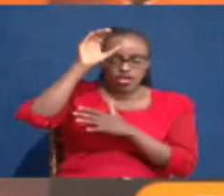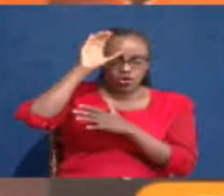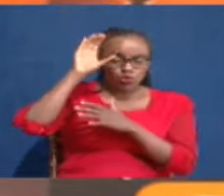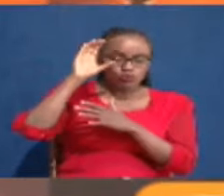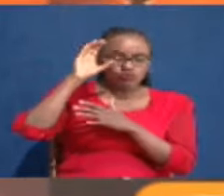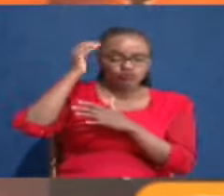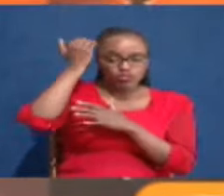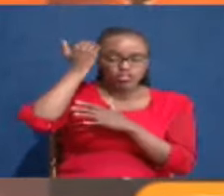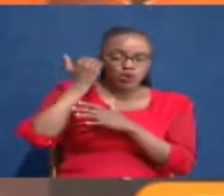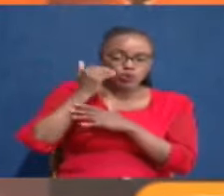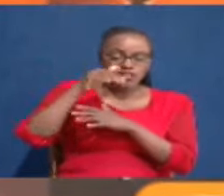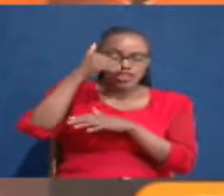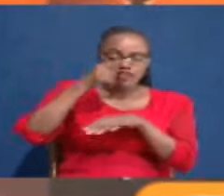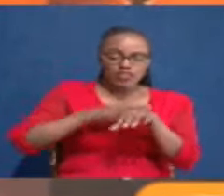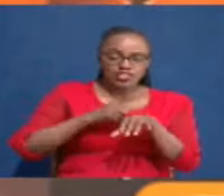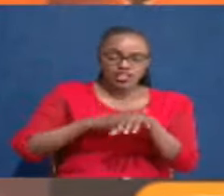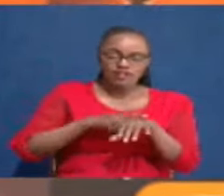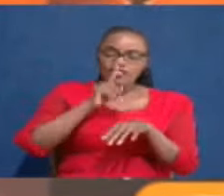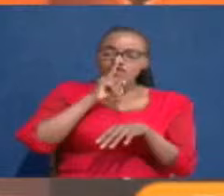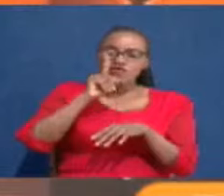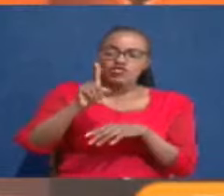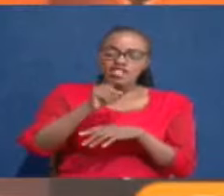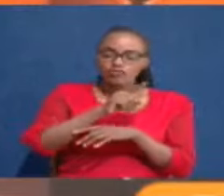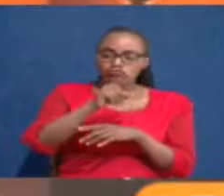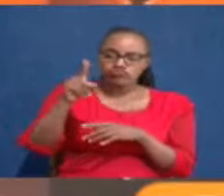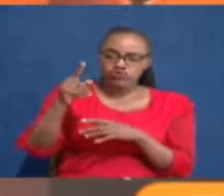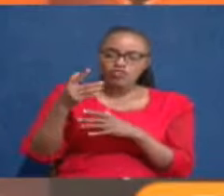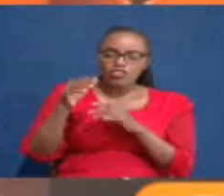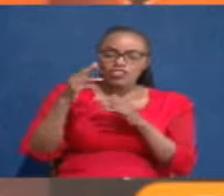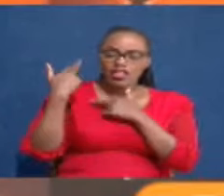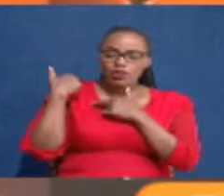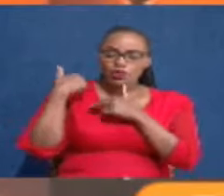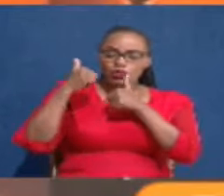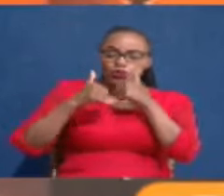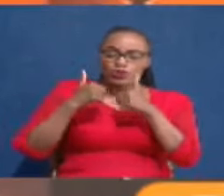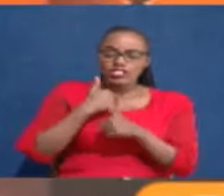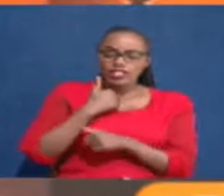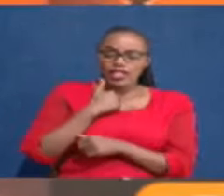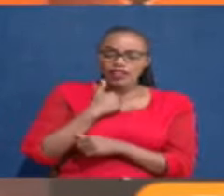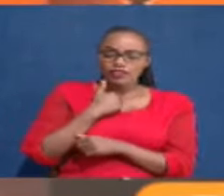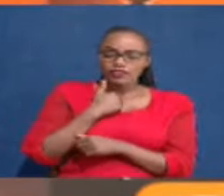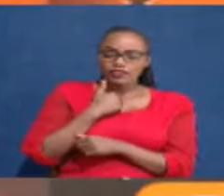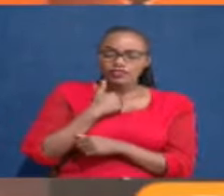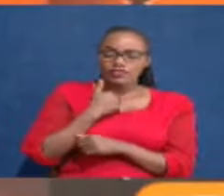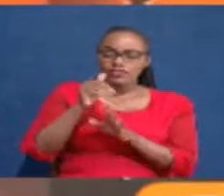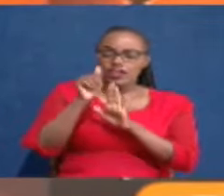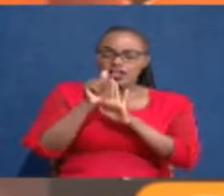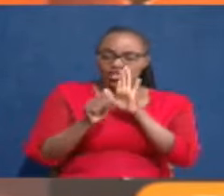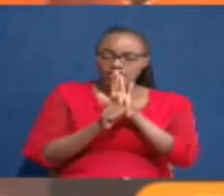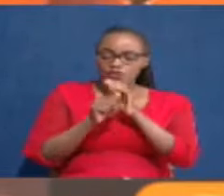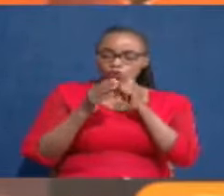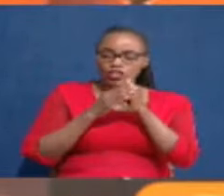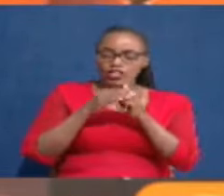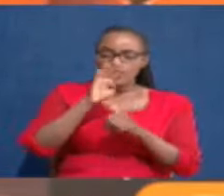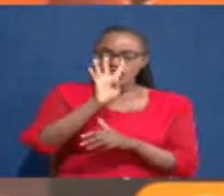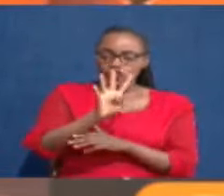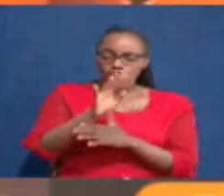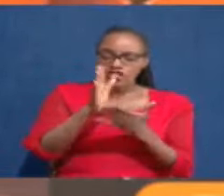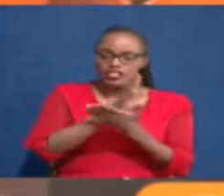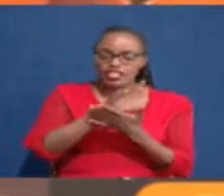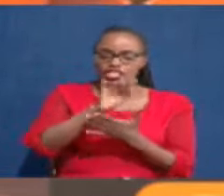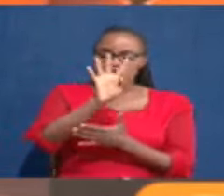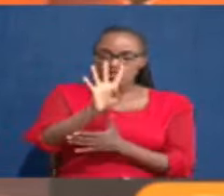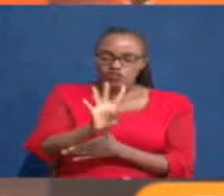over again also instructs them on the role that they have to play. Article 94, Section